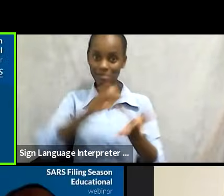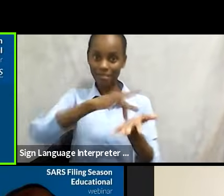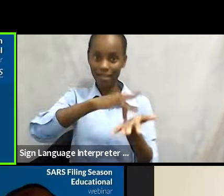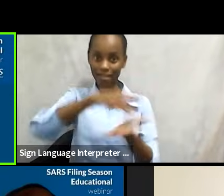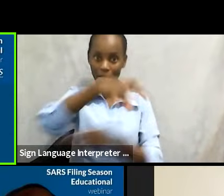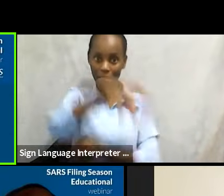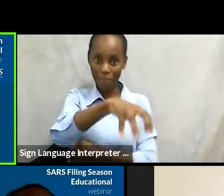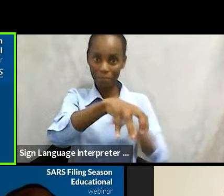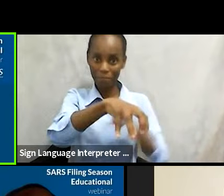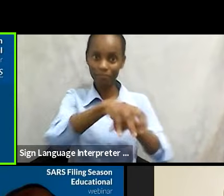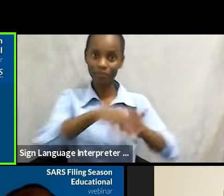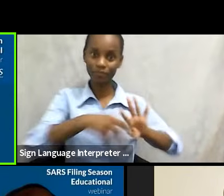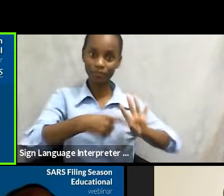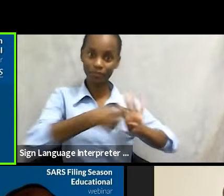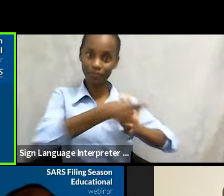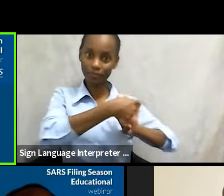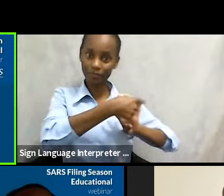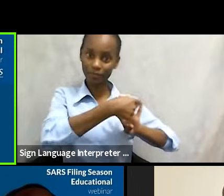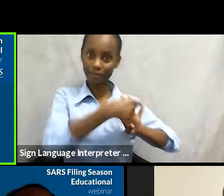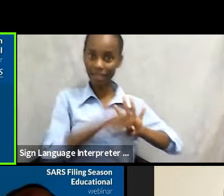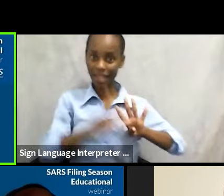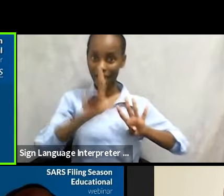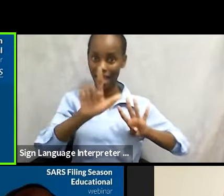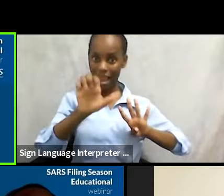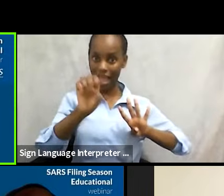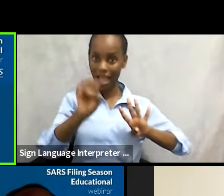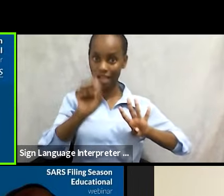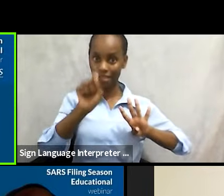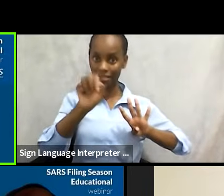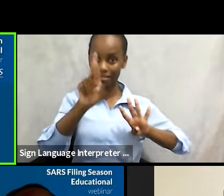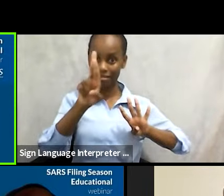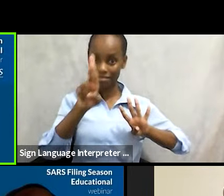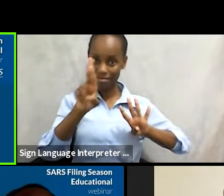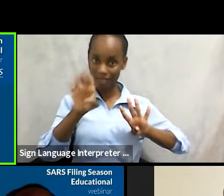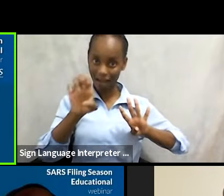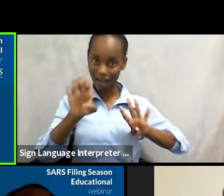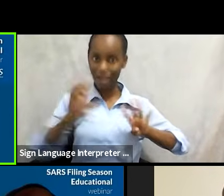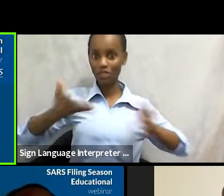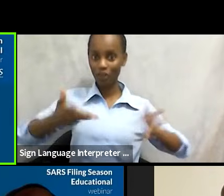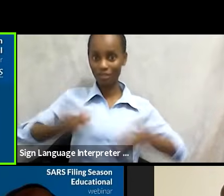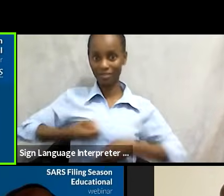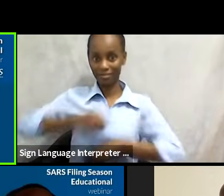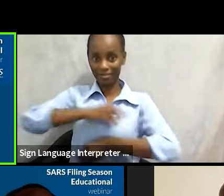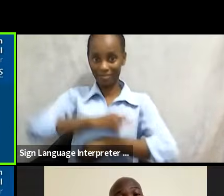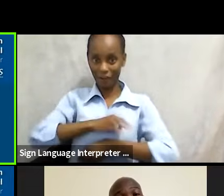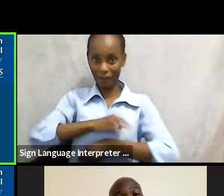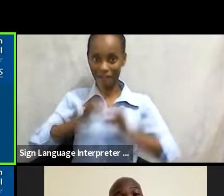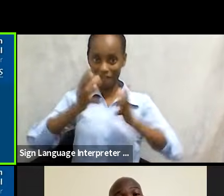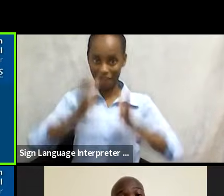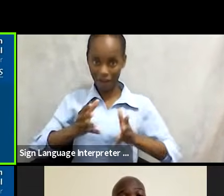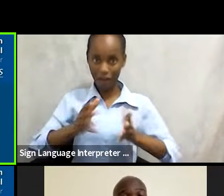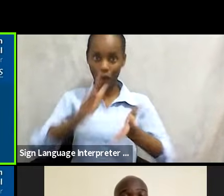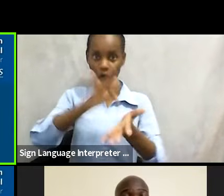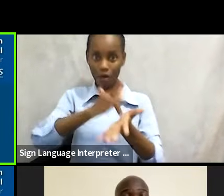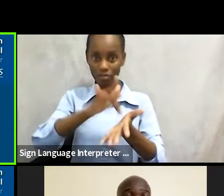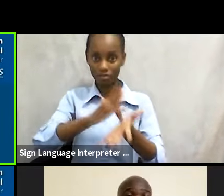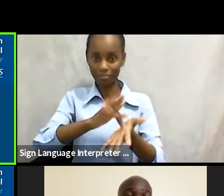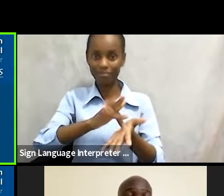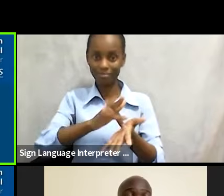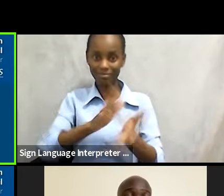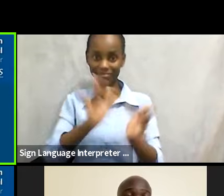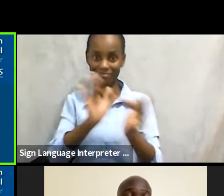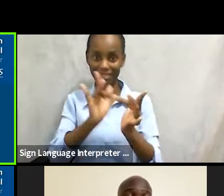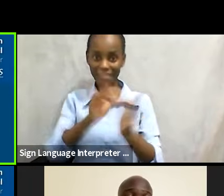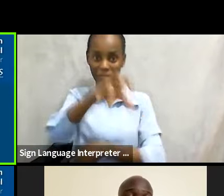We've got Lester, who is our service ambassador in Contact Centre. Thank you for